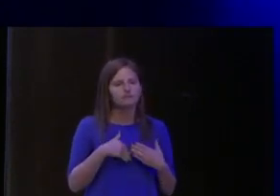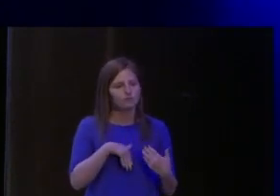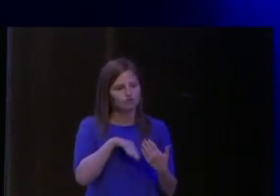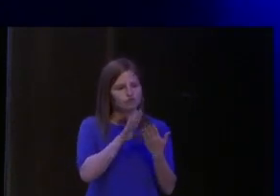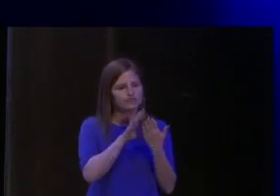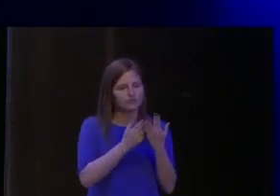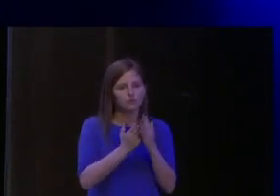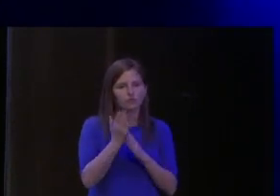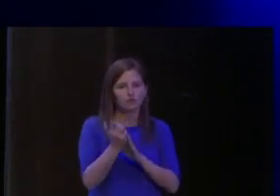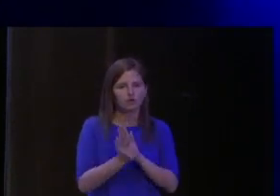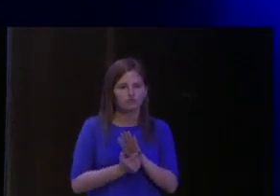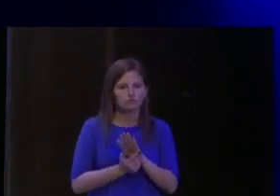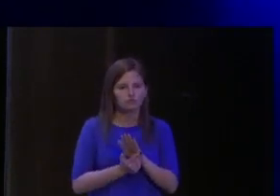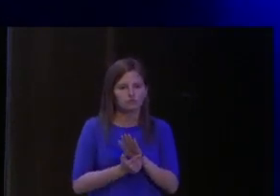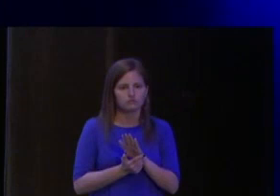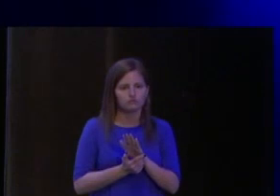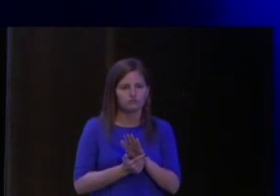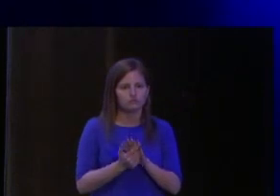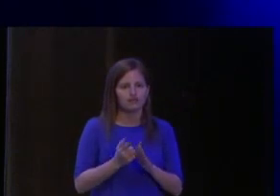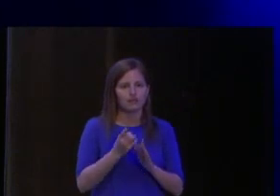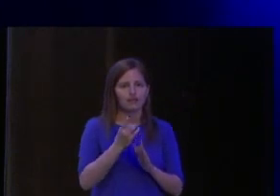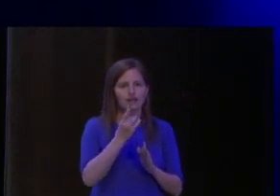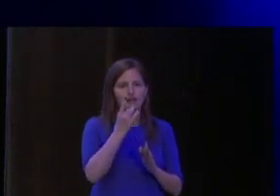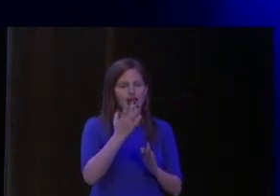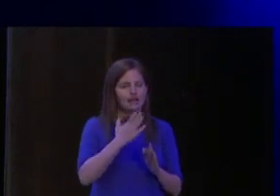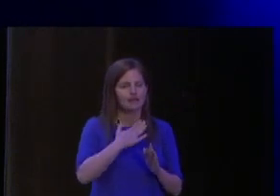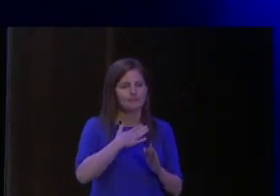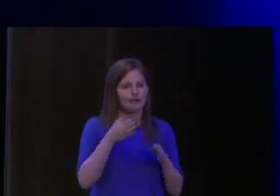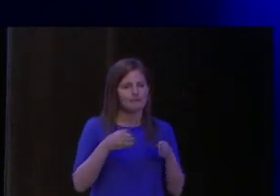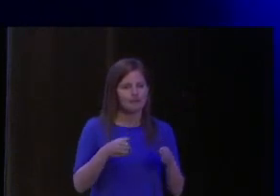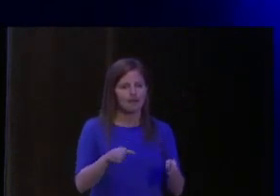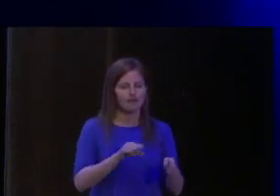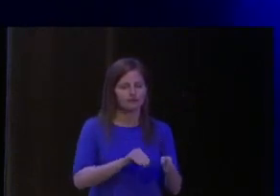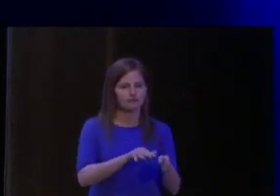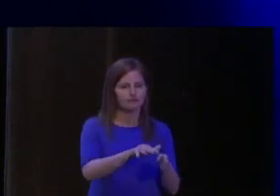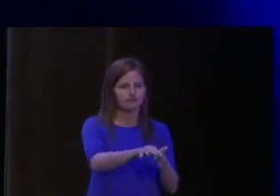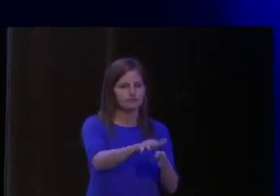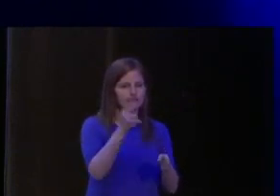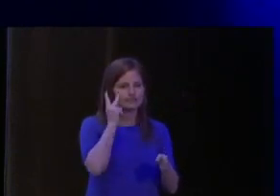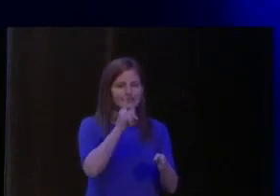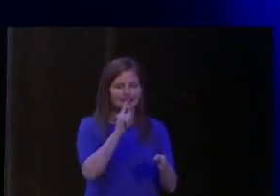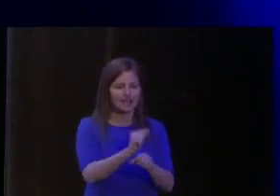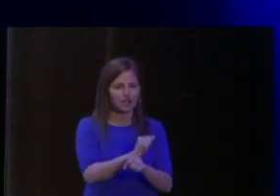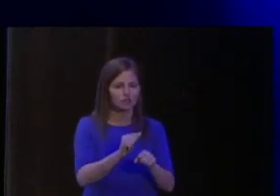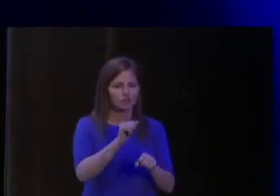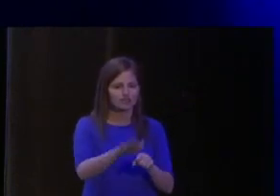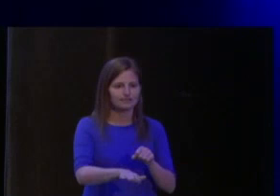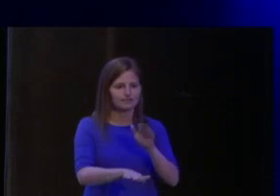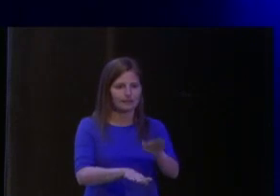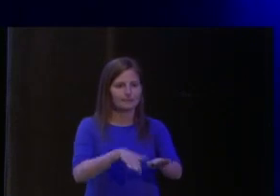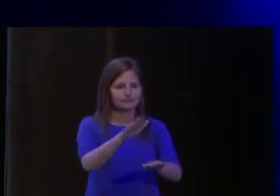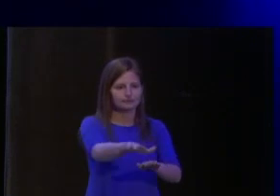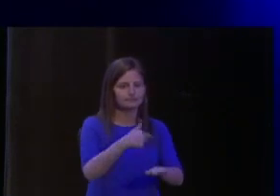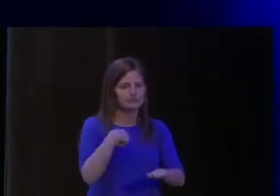presence through law, light my path, that I may see the actual steps to take,